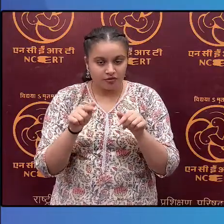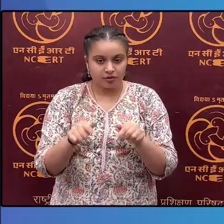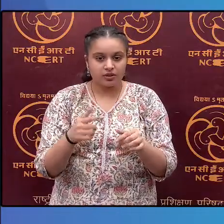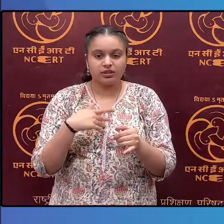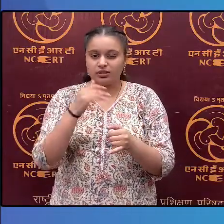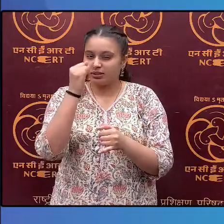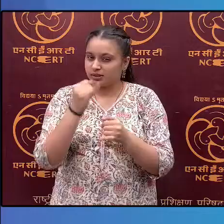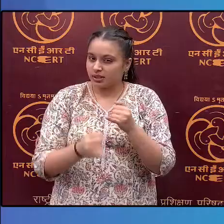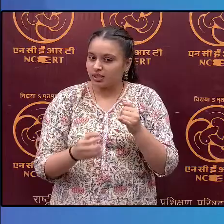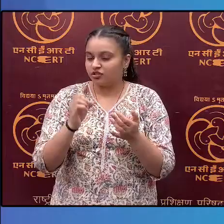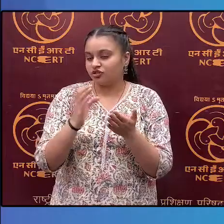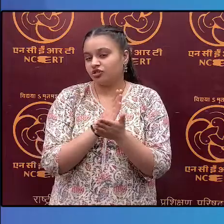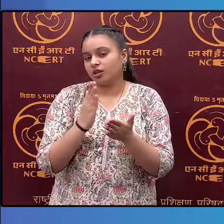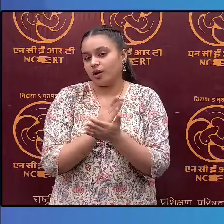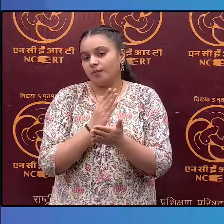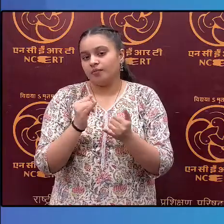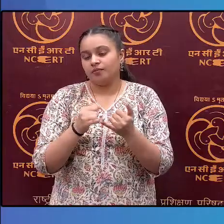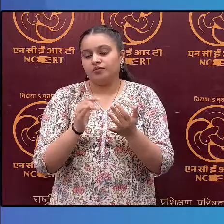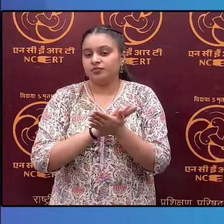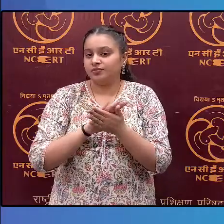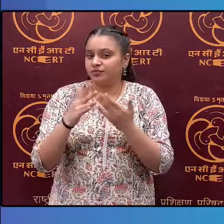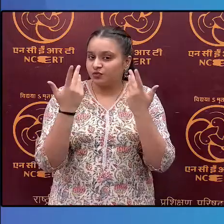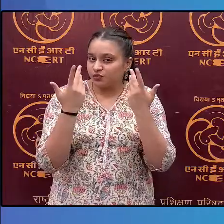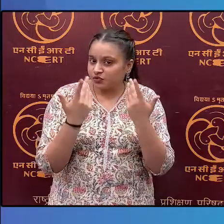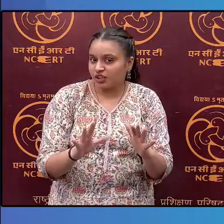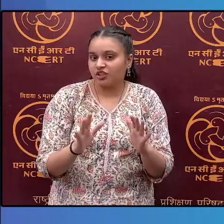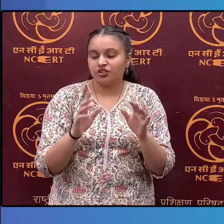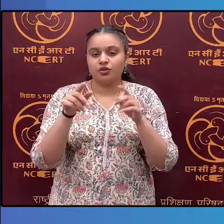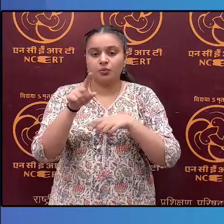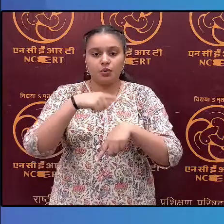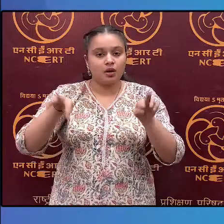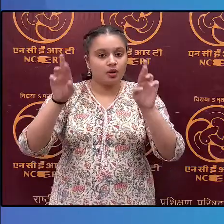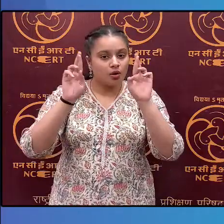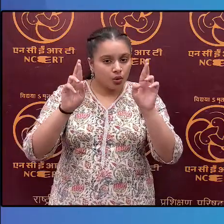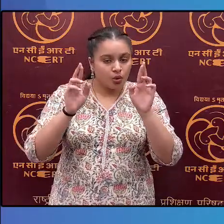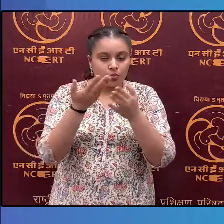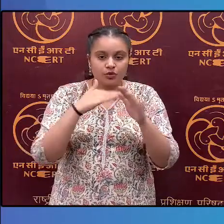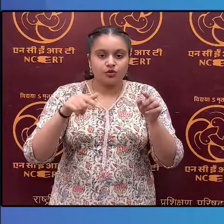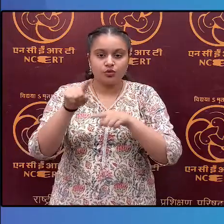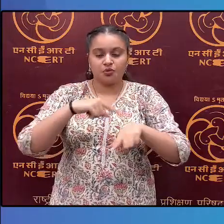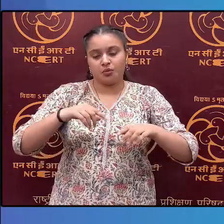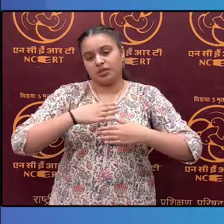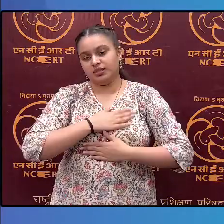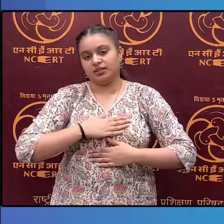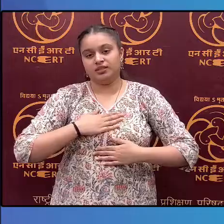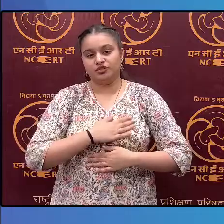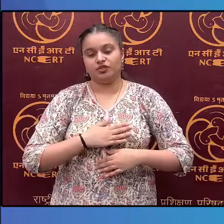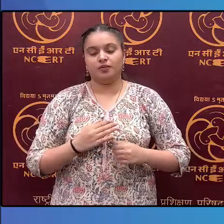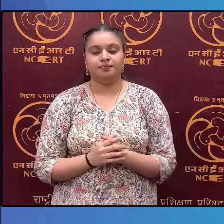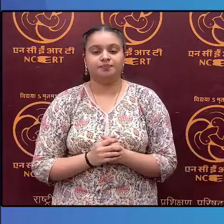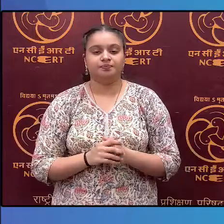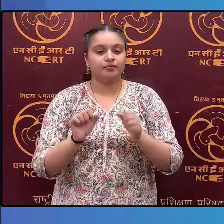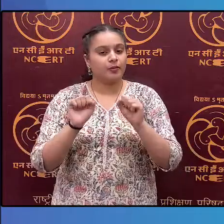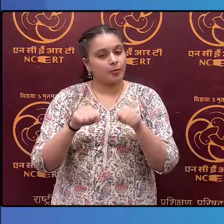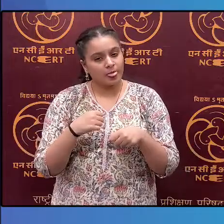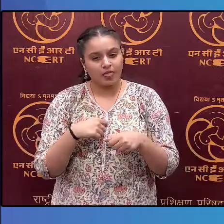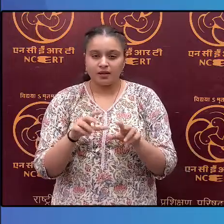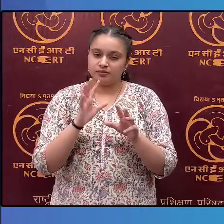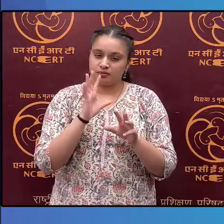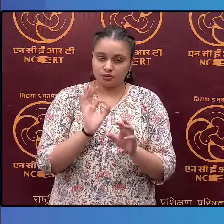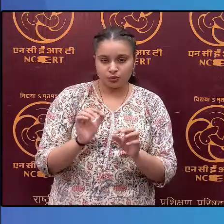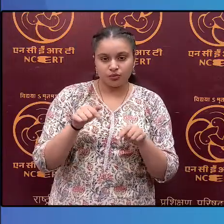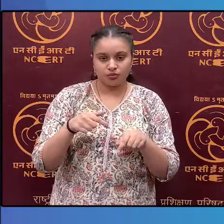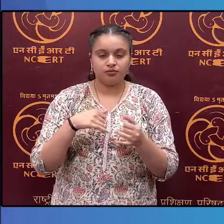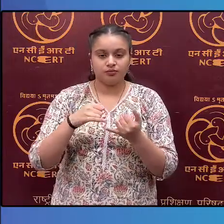end of this chapter and we have completed this chapter, and I hope that our viewer must have enjoyed this. Definitely they have enjoyed, and